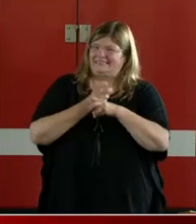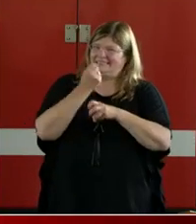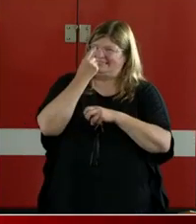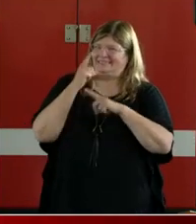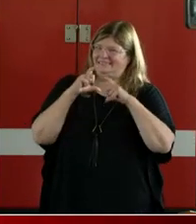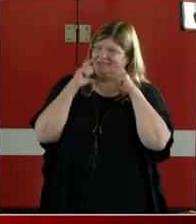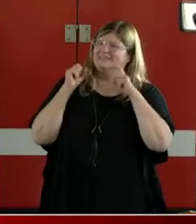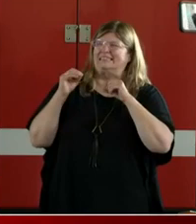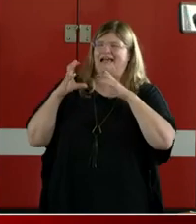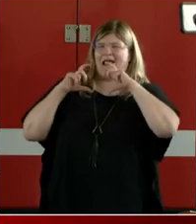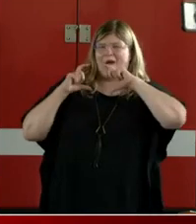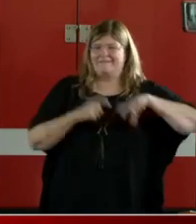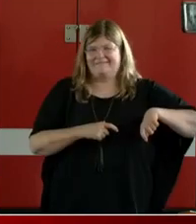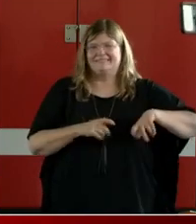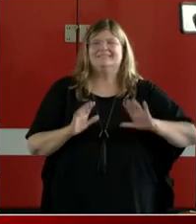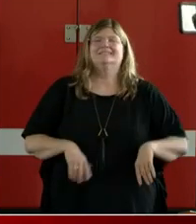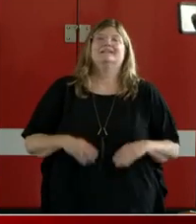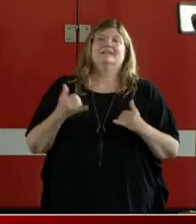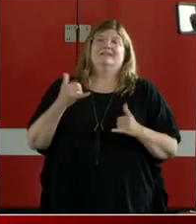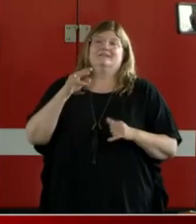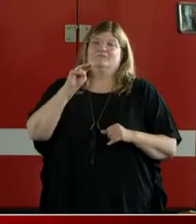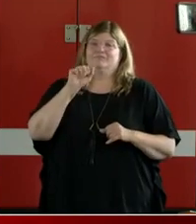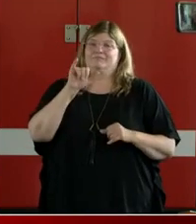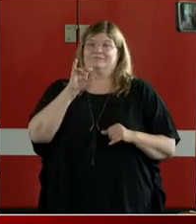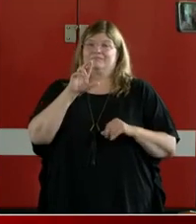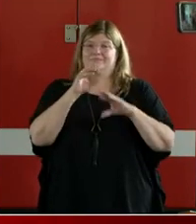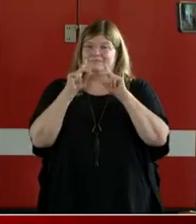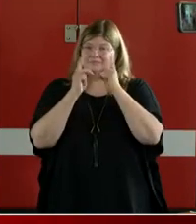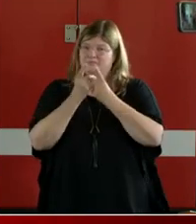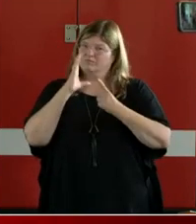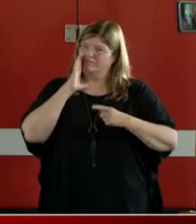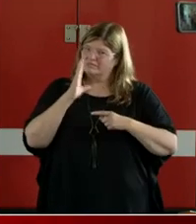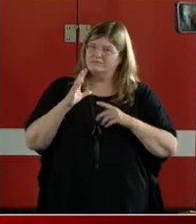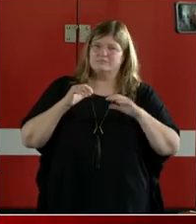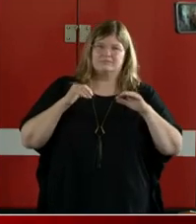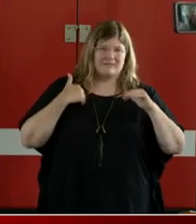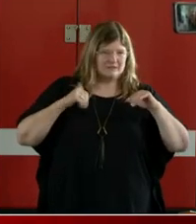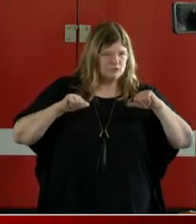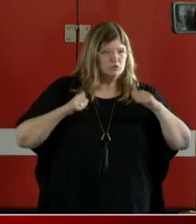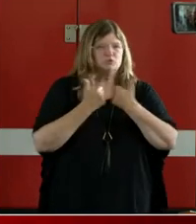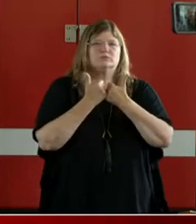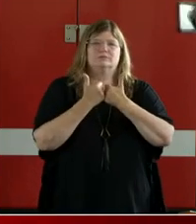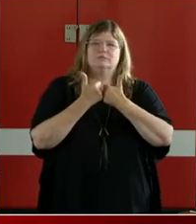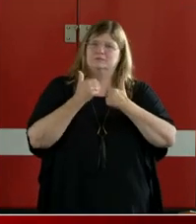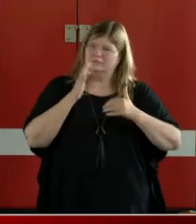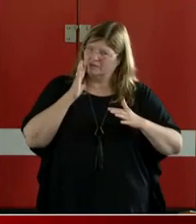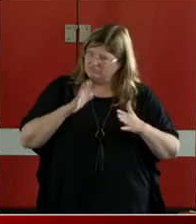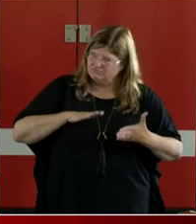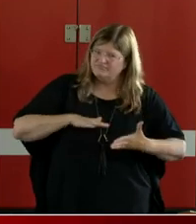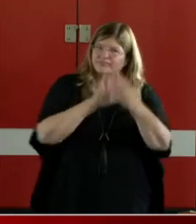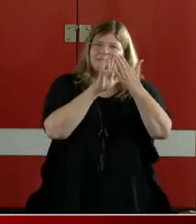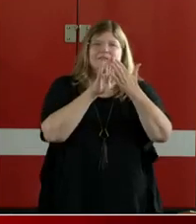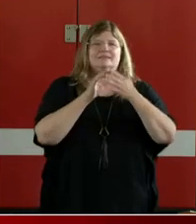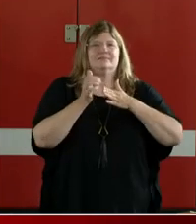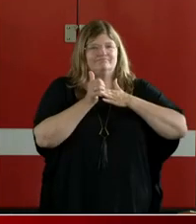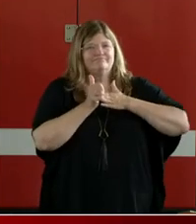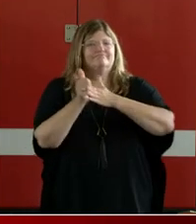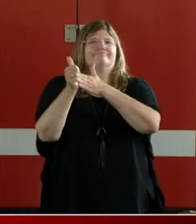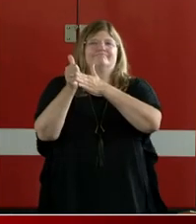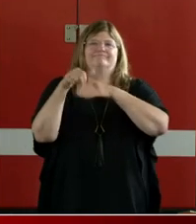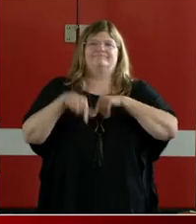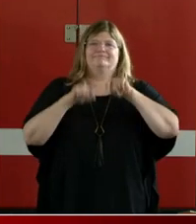department, we will face uncertainty and challenges in the coming years. As our leadership team supports you in overcoming